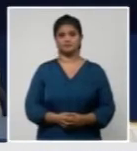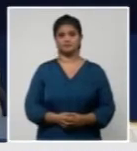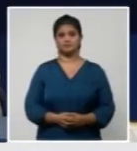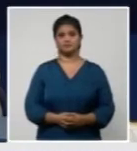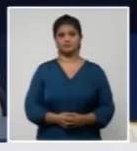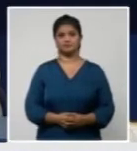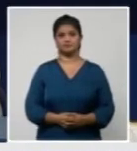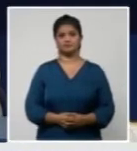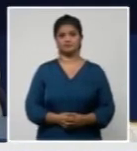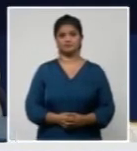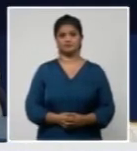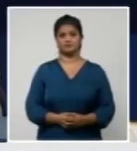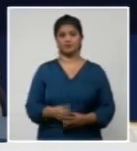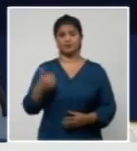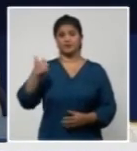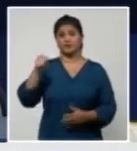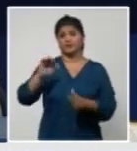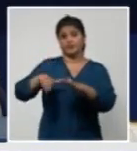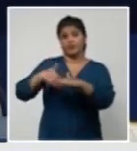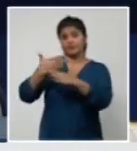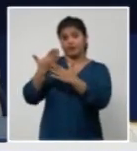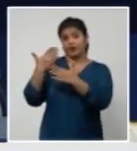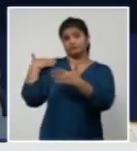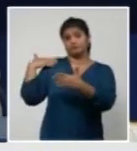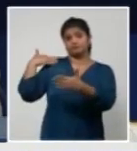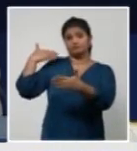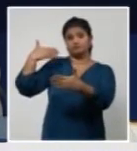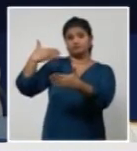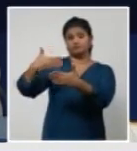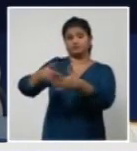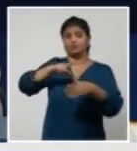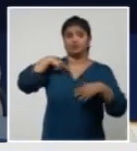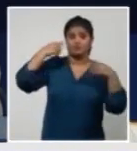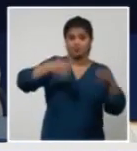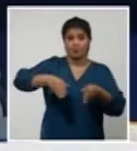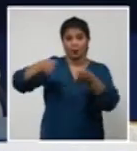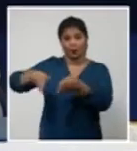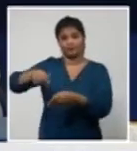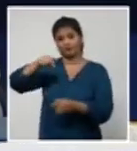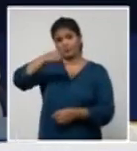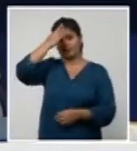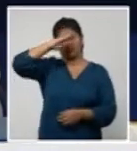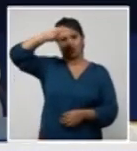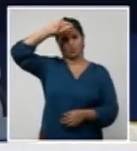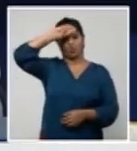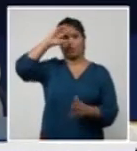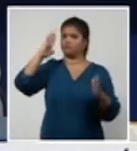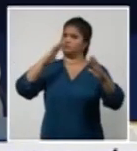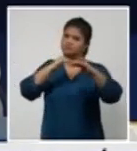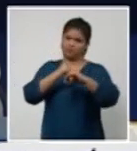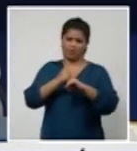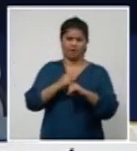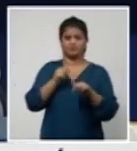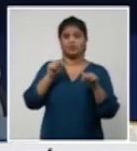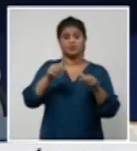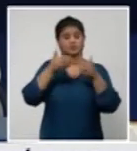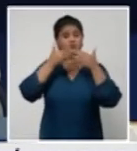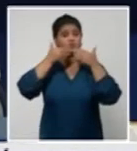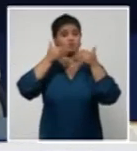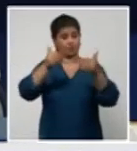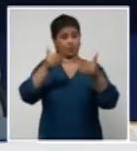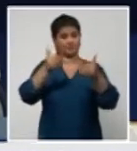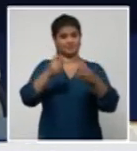statistic. 87 fatalities have been reported on the island since the pandemic began, for a mortality rate